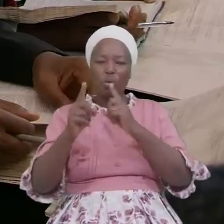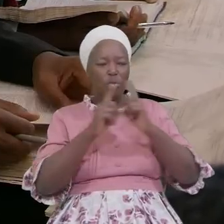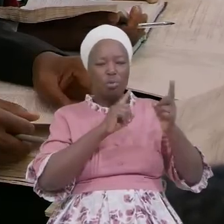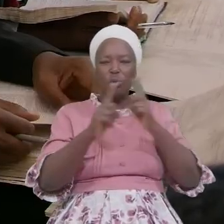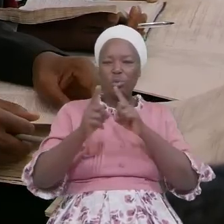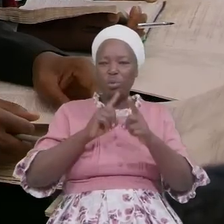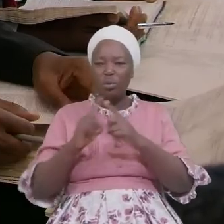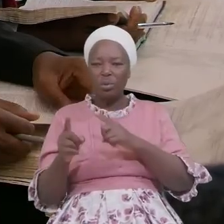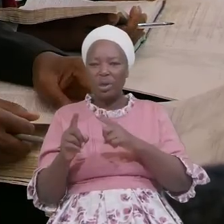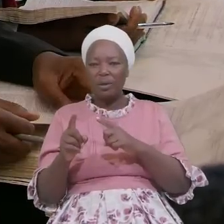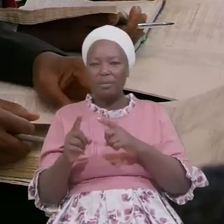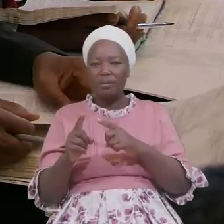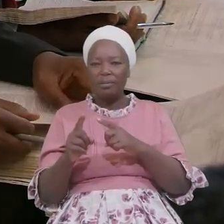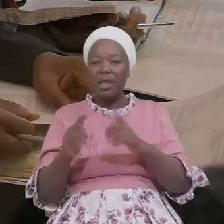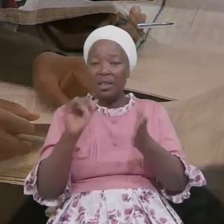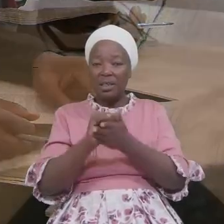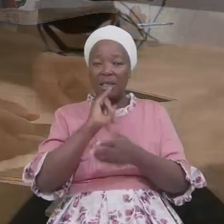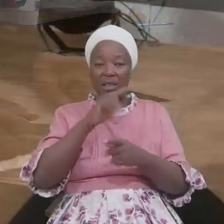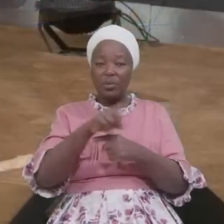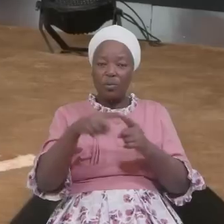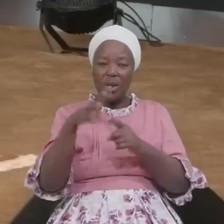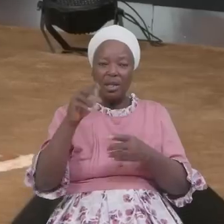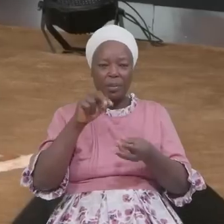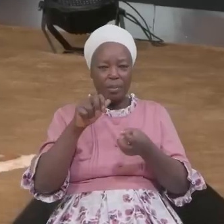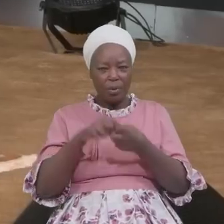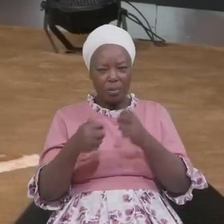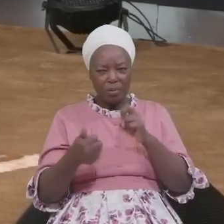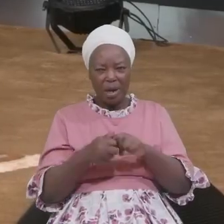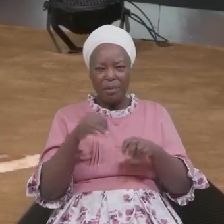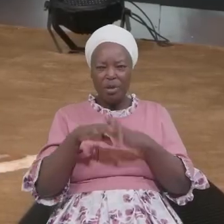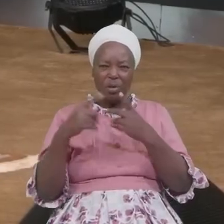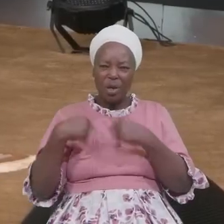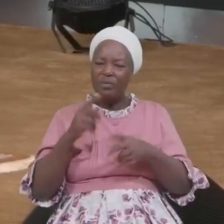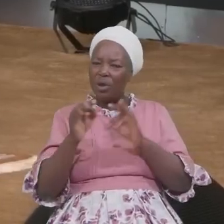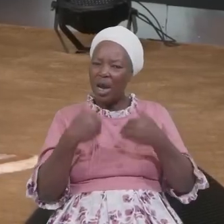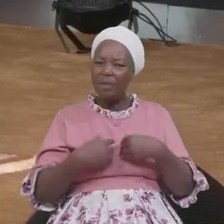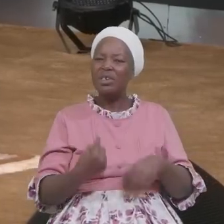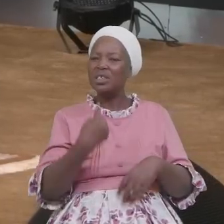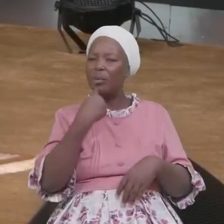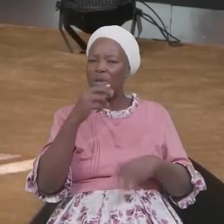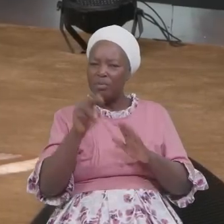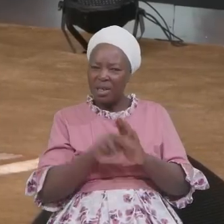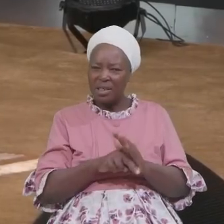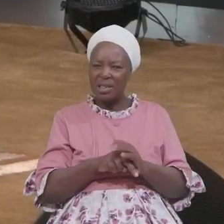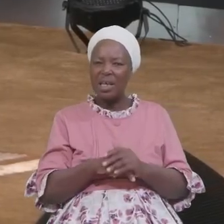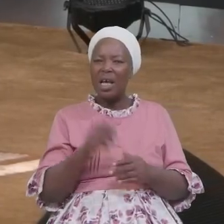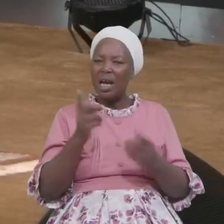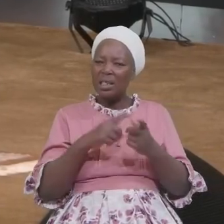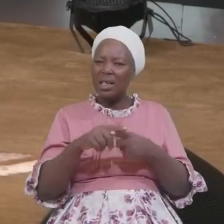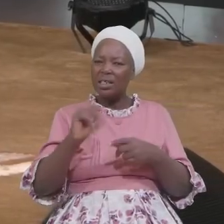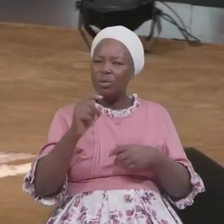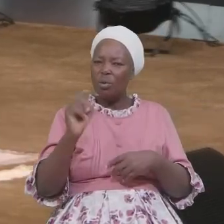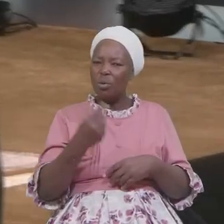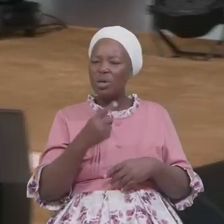talk, that's when the problems. If you have disappointments, and the only talk